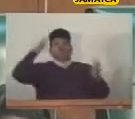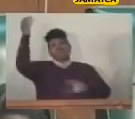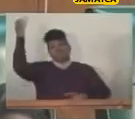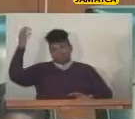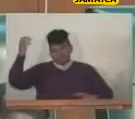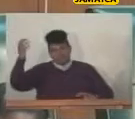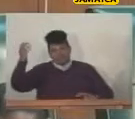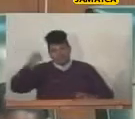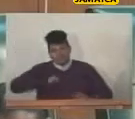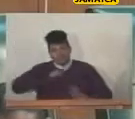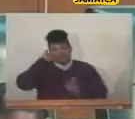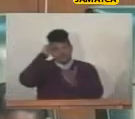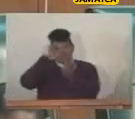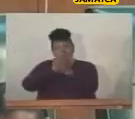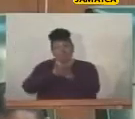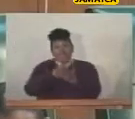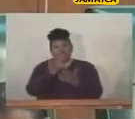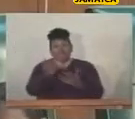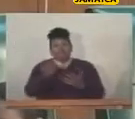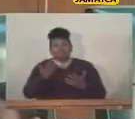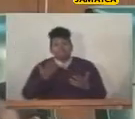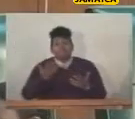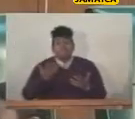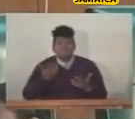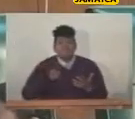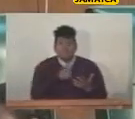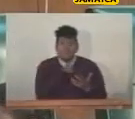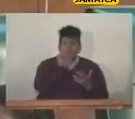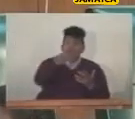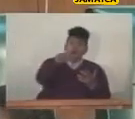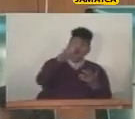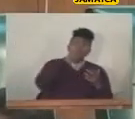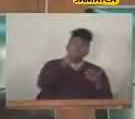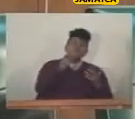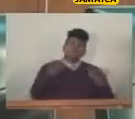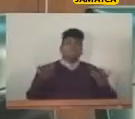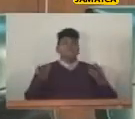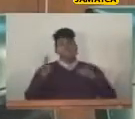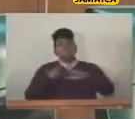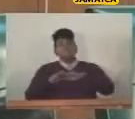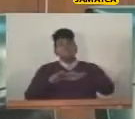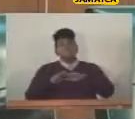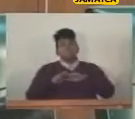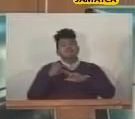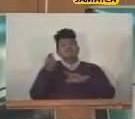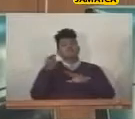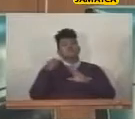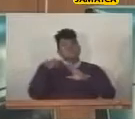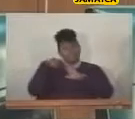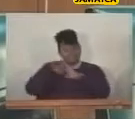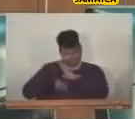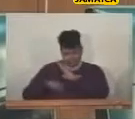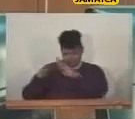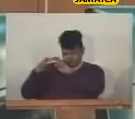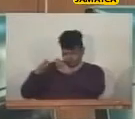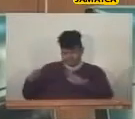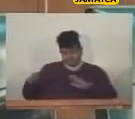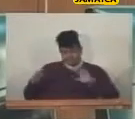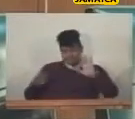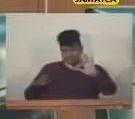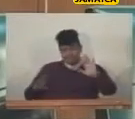I believe, Mr. President, that we have to really sit down and do some deep analysis,